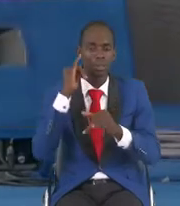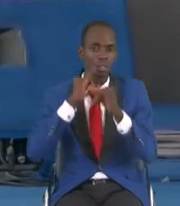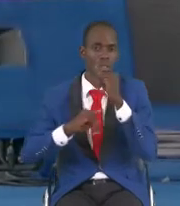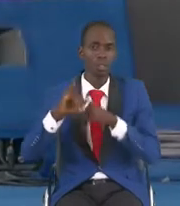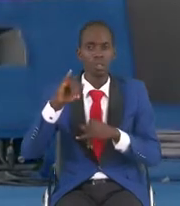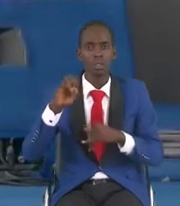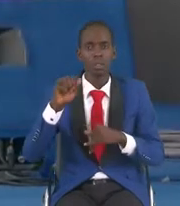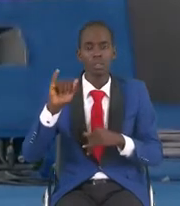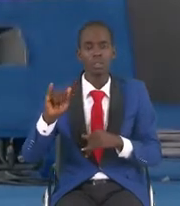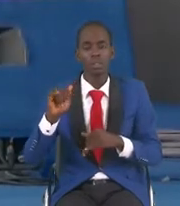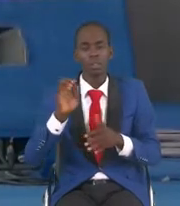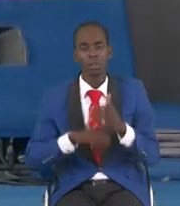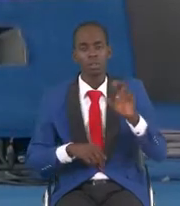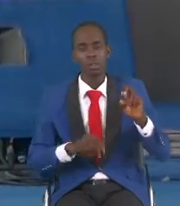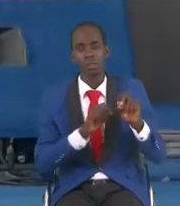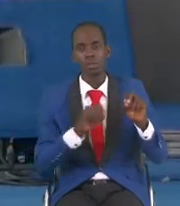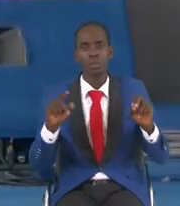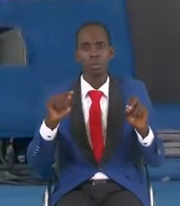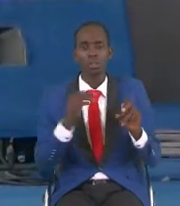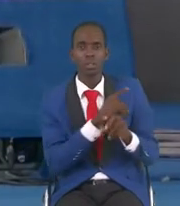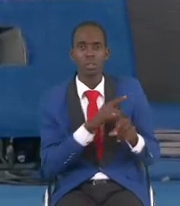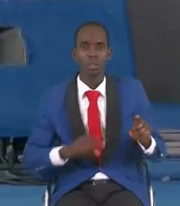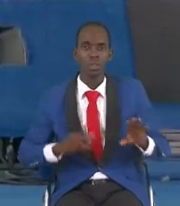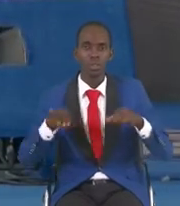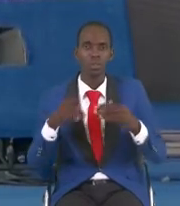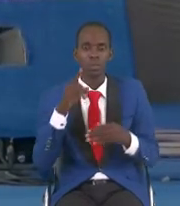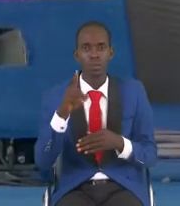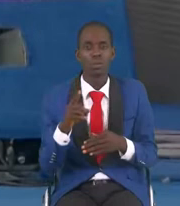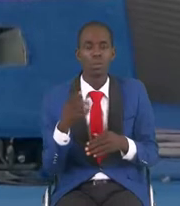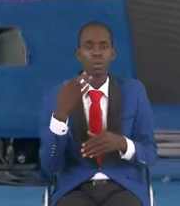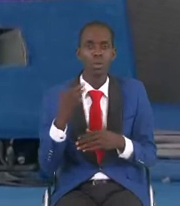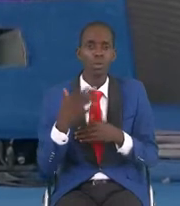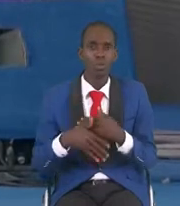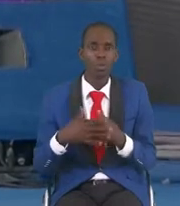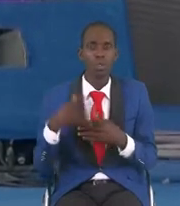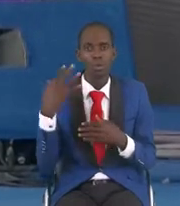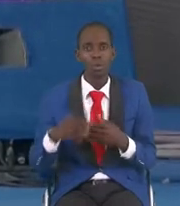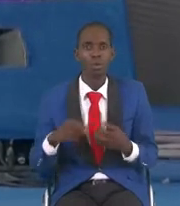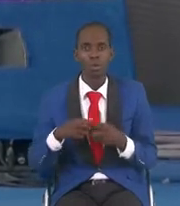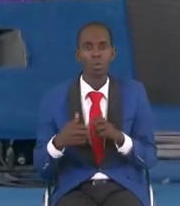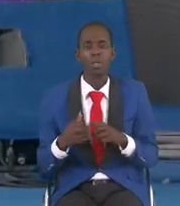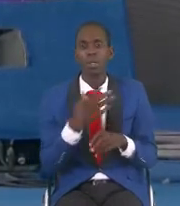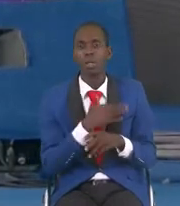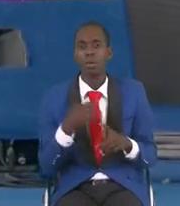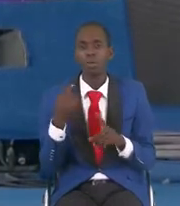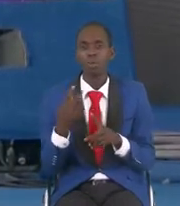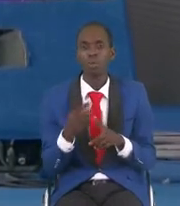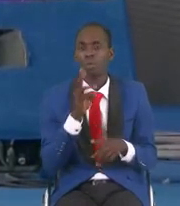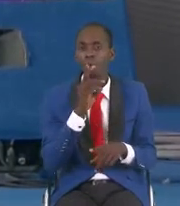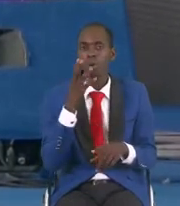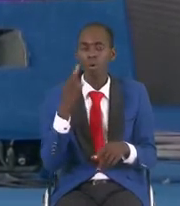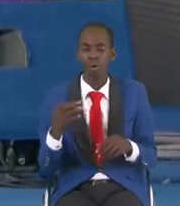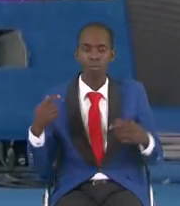though the Lord give you the bread of adversity and the word of and the water of affliction,